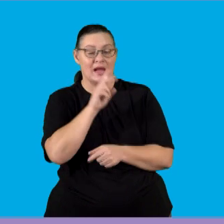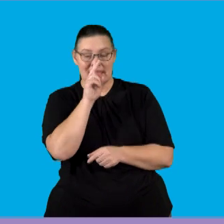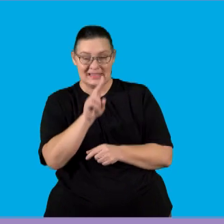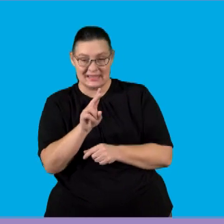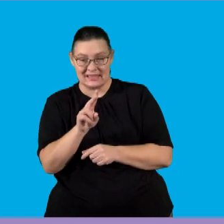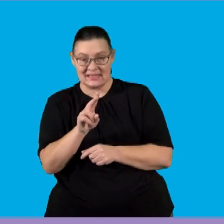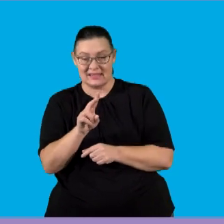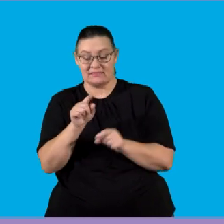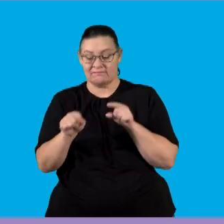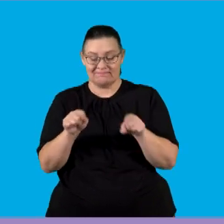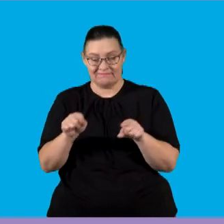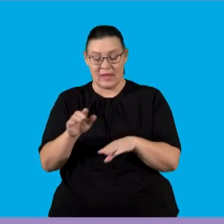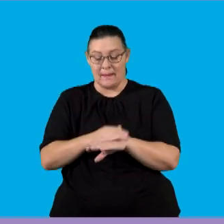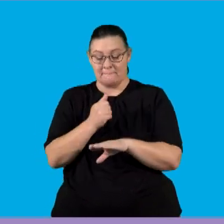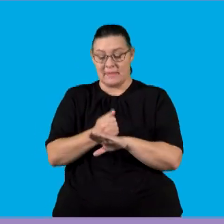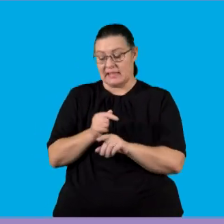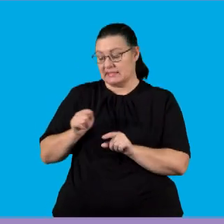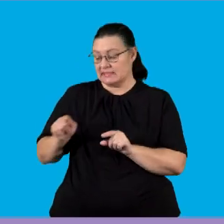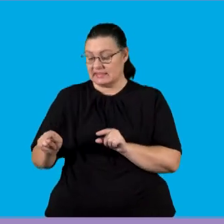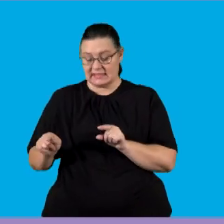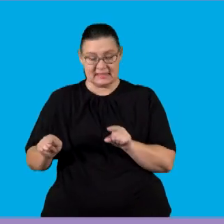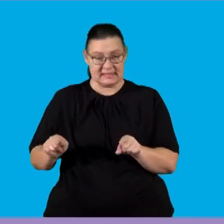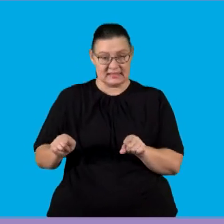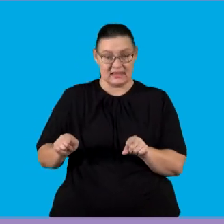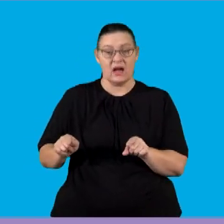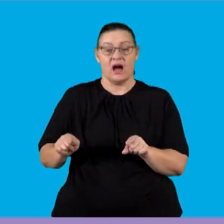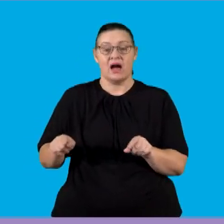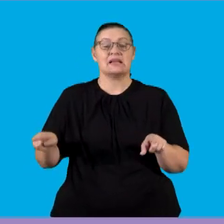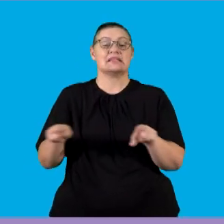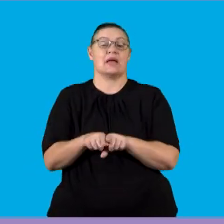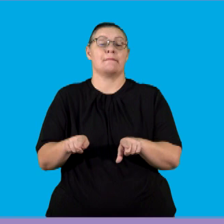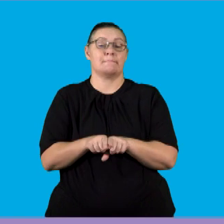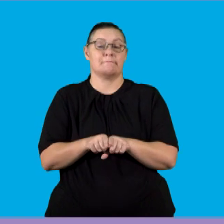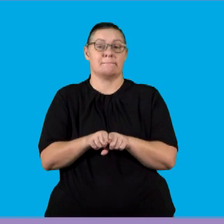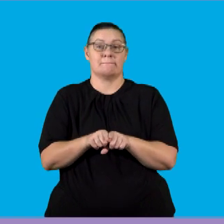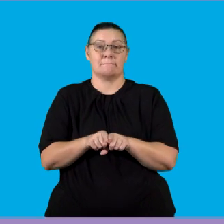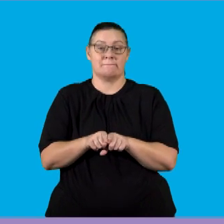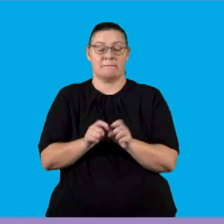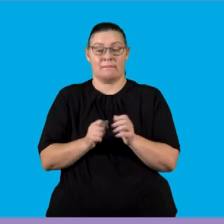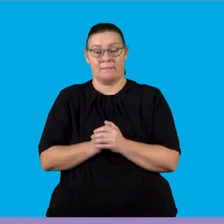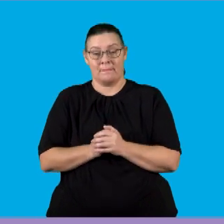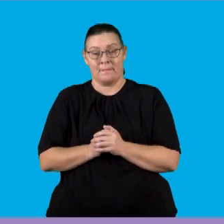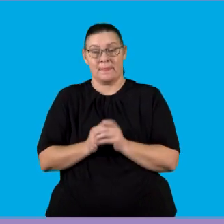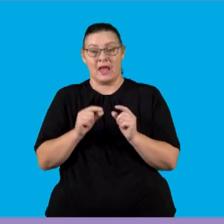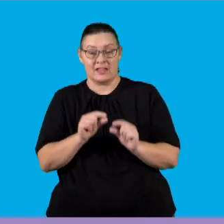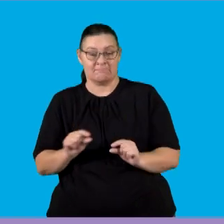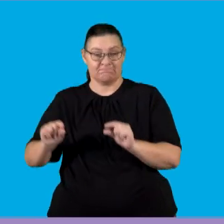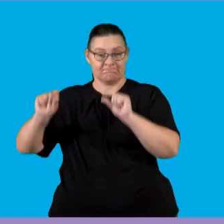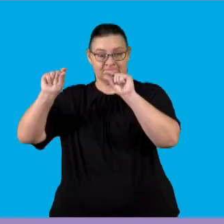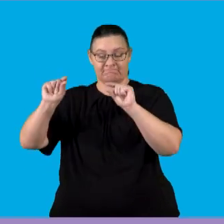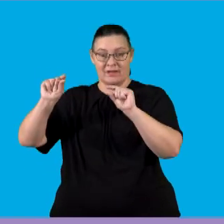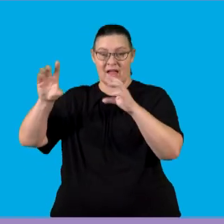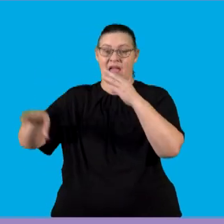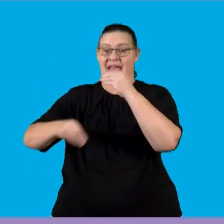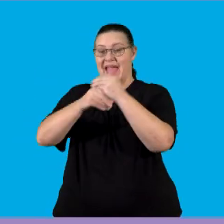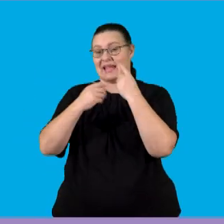can see that these these powers have the same base, and that is why we